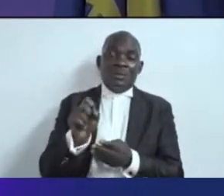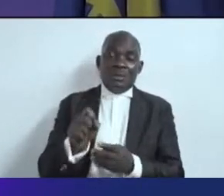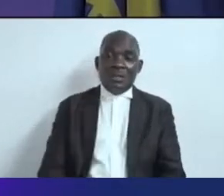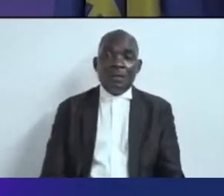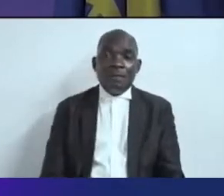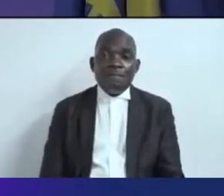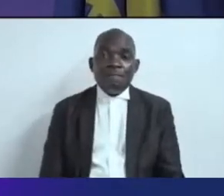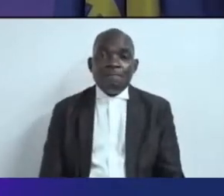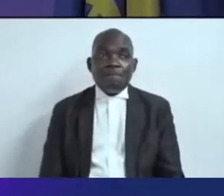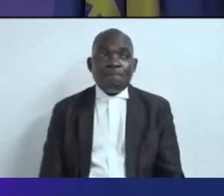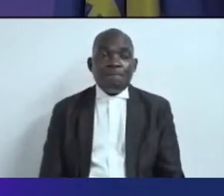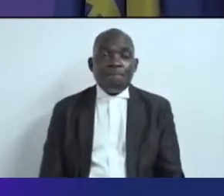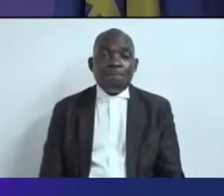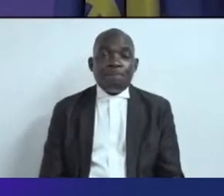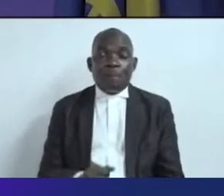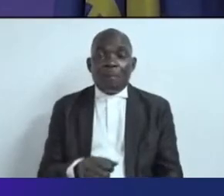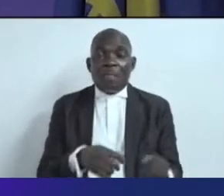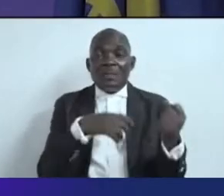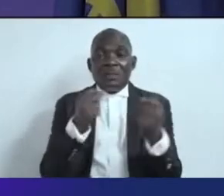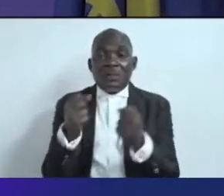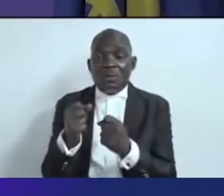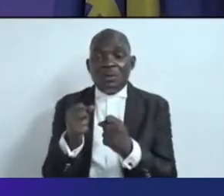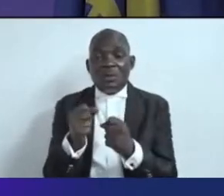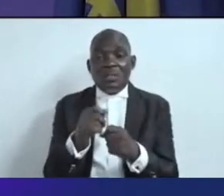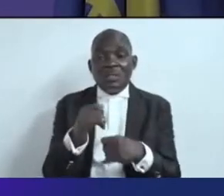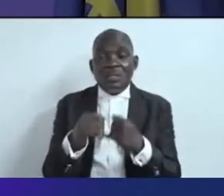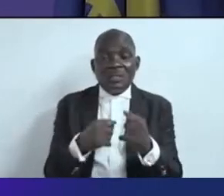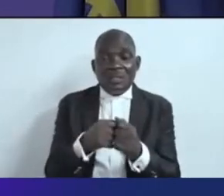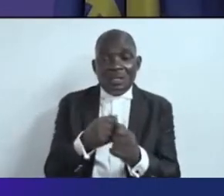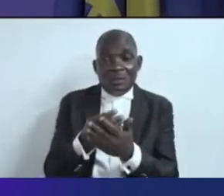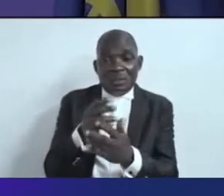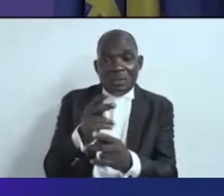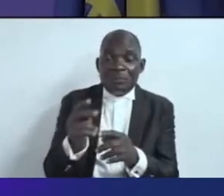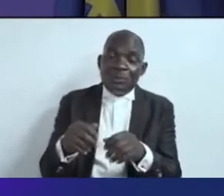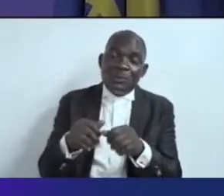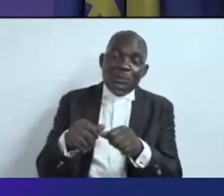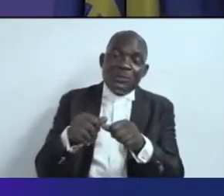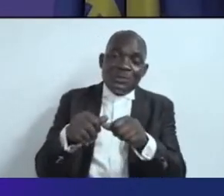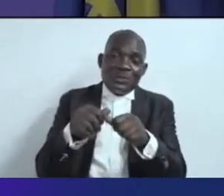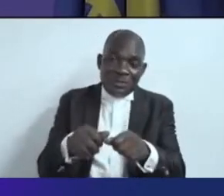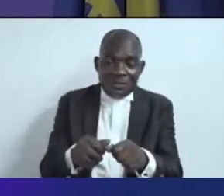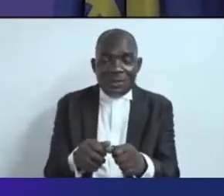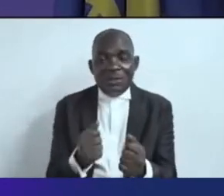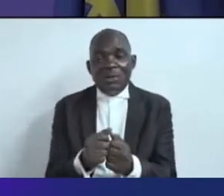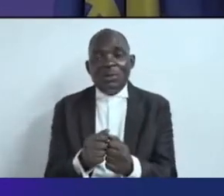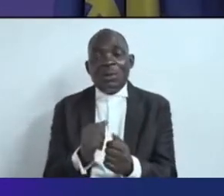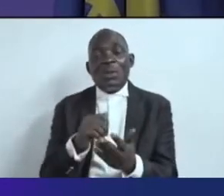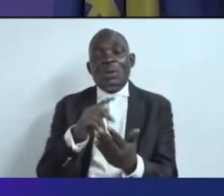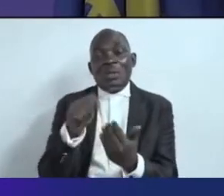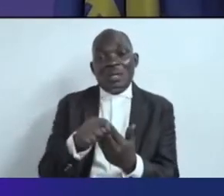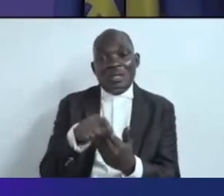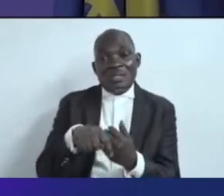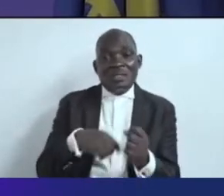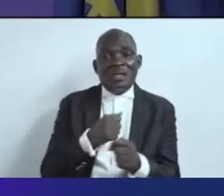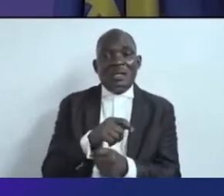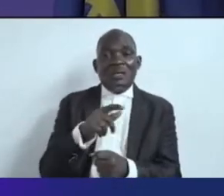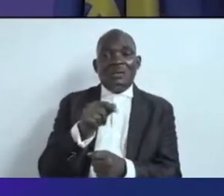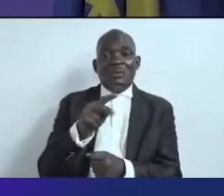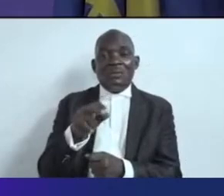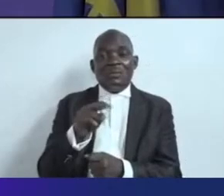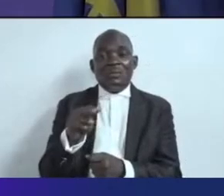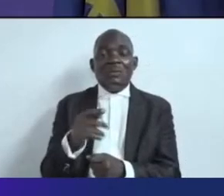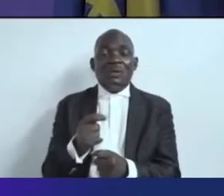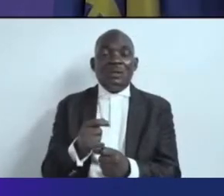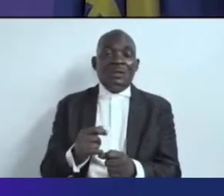$7.1 billion. The strong buildup in international reserves continued into August 2024.